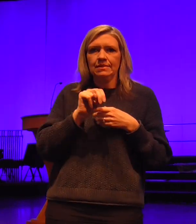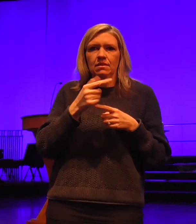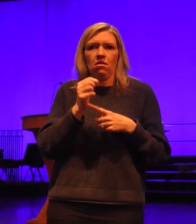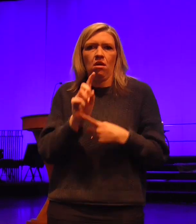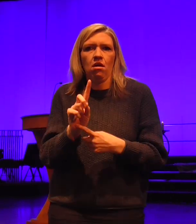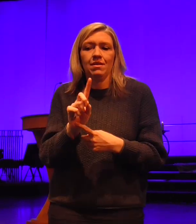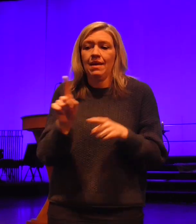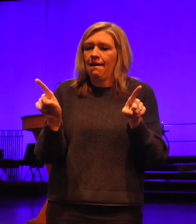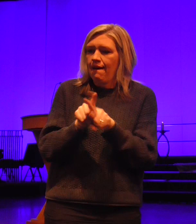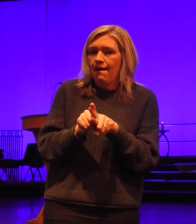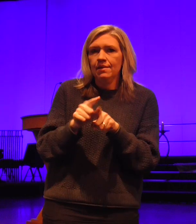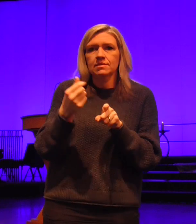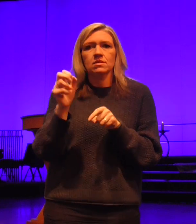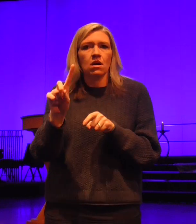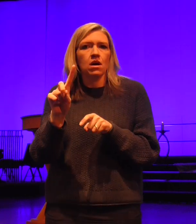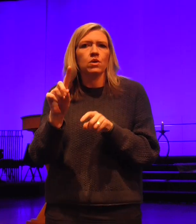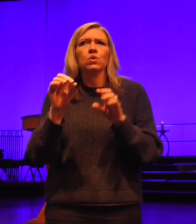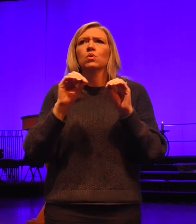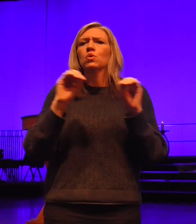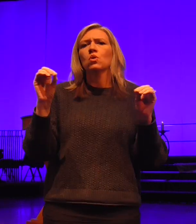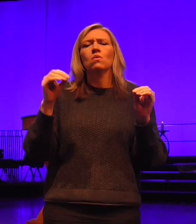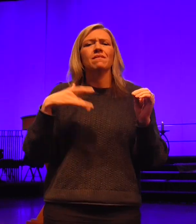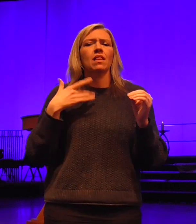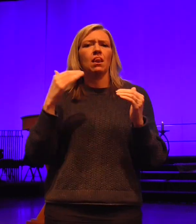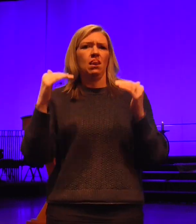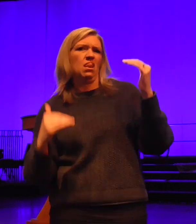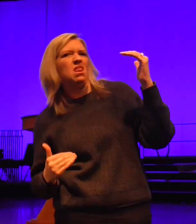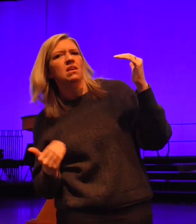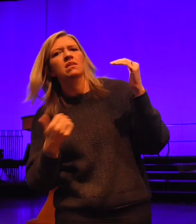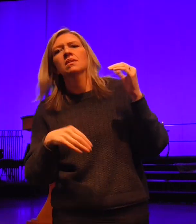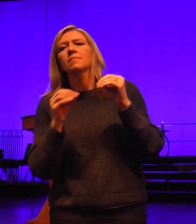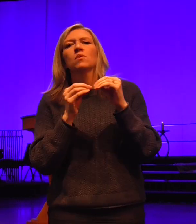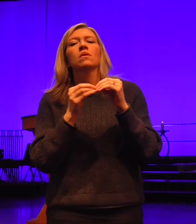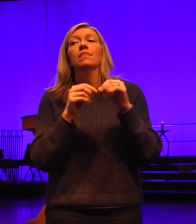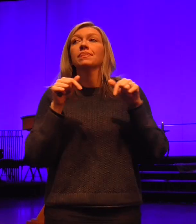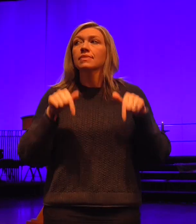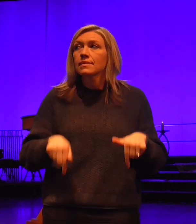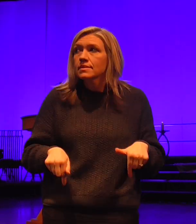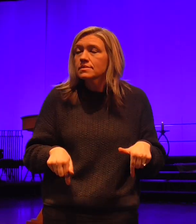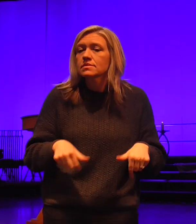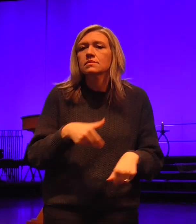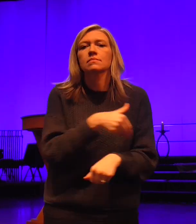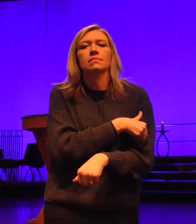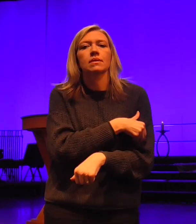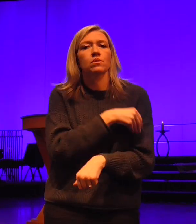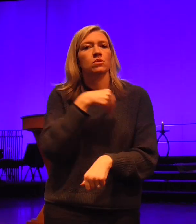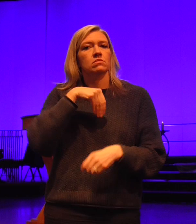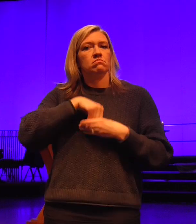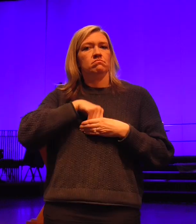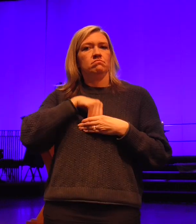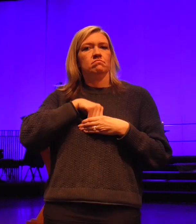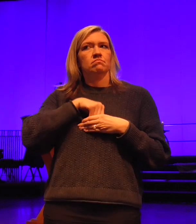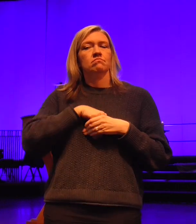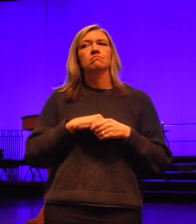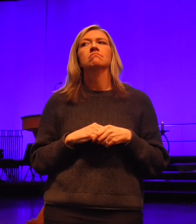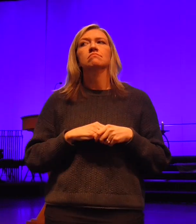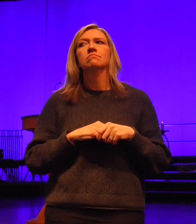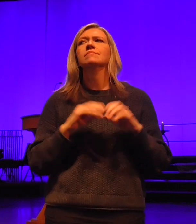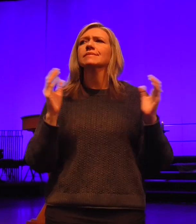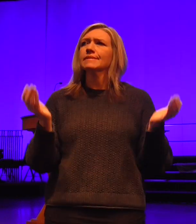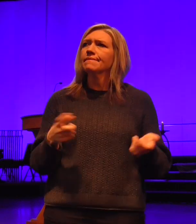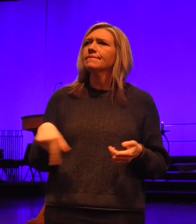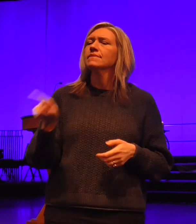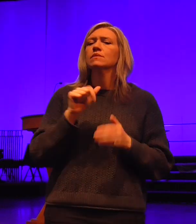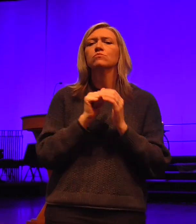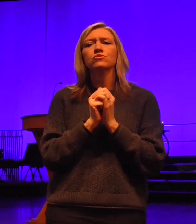no lesser gods before themselves. This is the power within us. I invite us to pray now, invite our